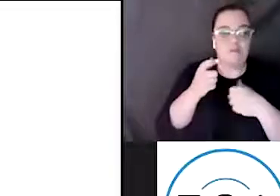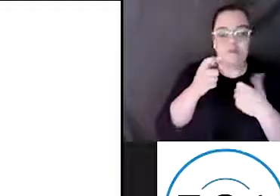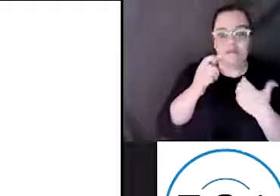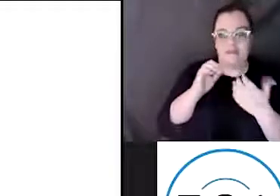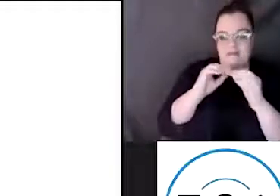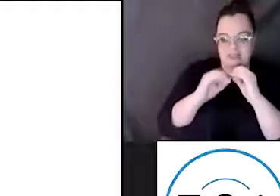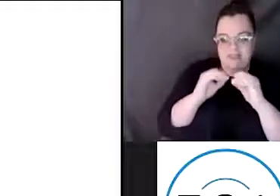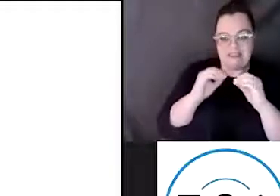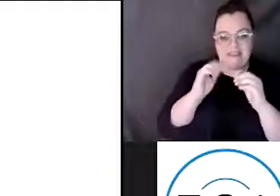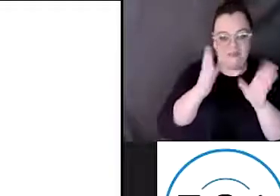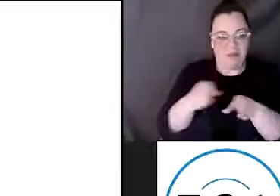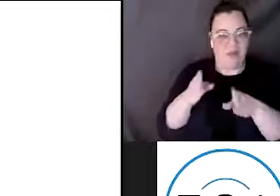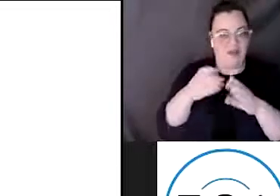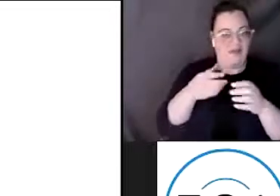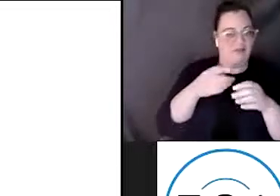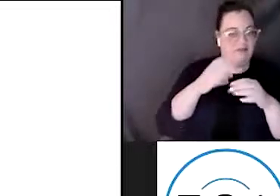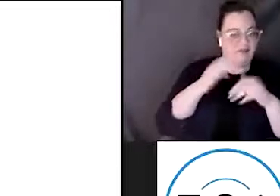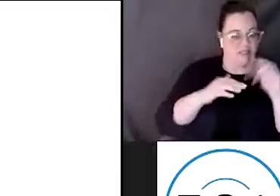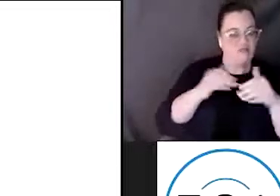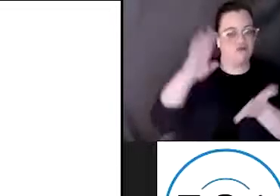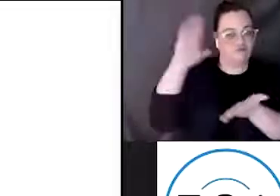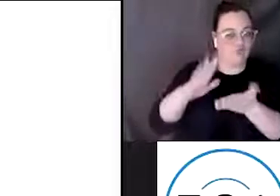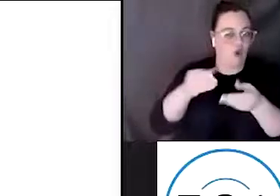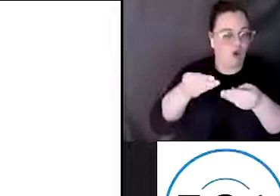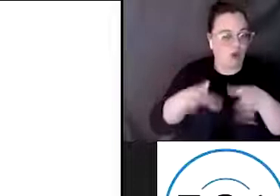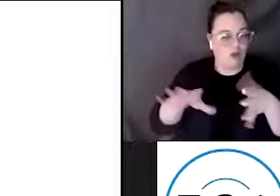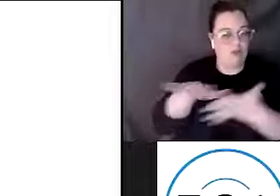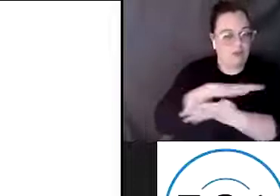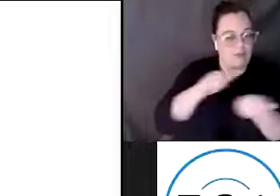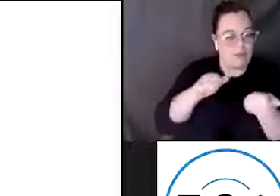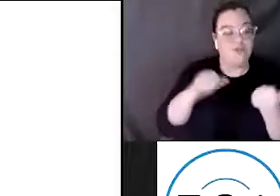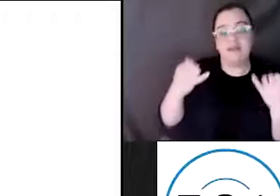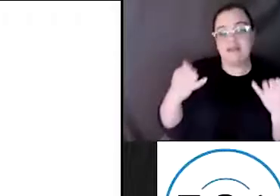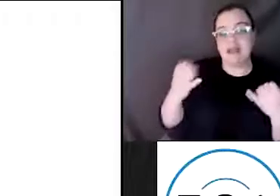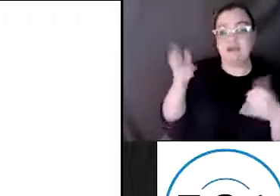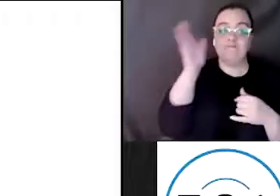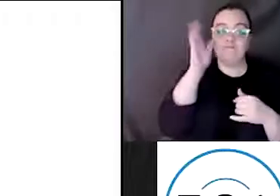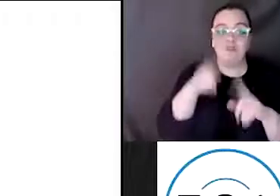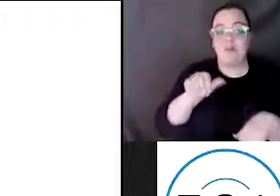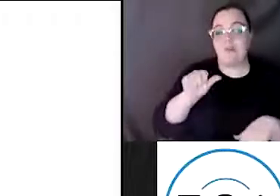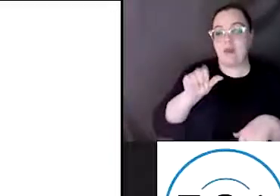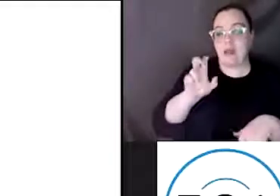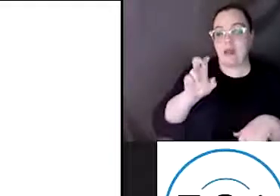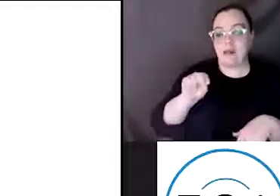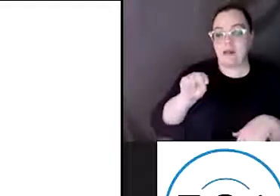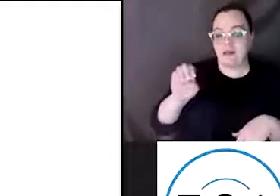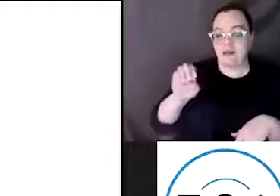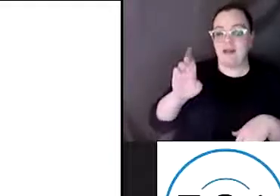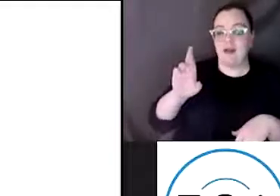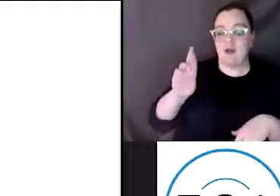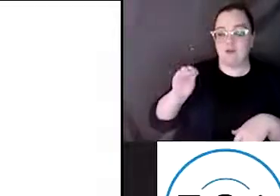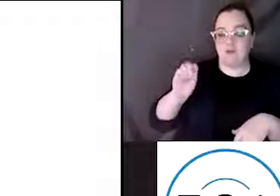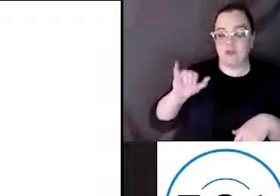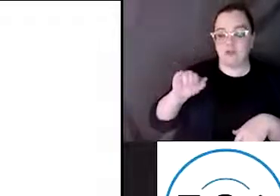and reduce losses. And today we're going to hear from Annde Rosinski, who's the Earthquake Program Manager with